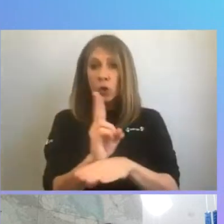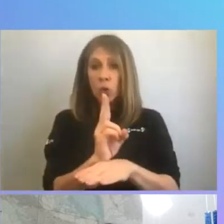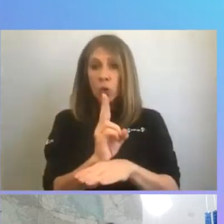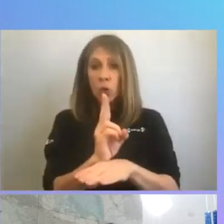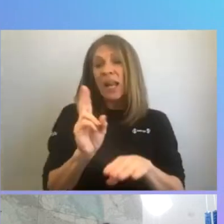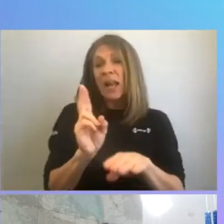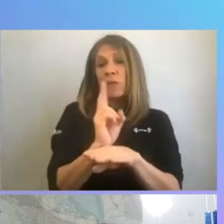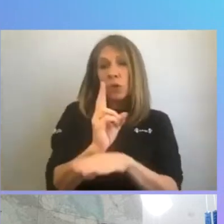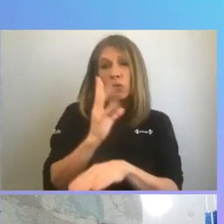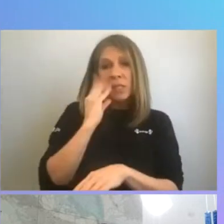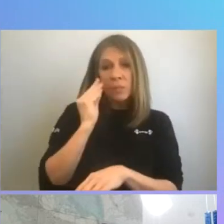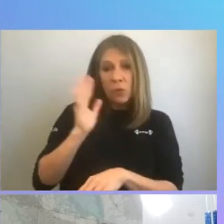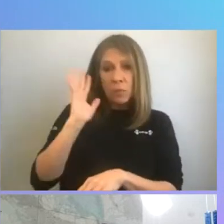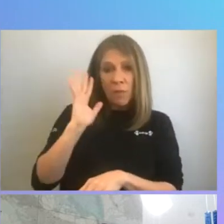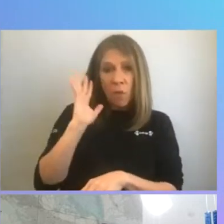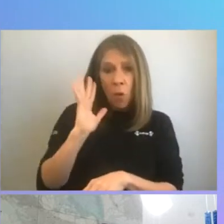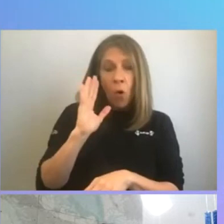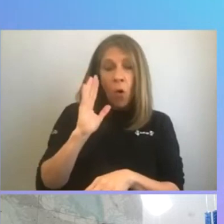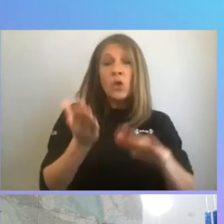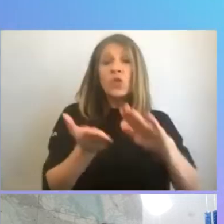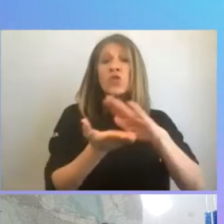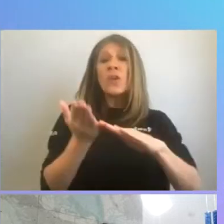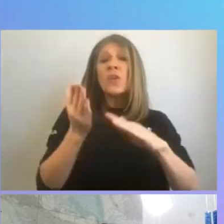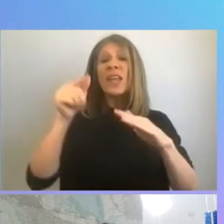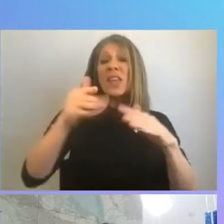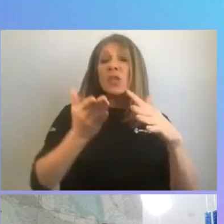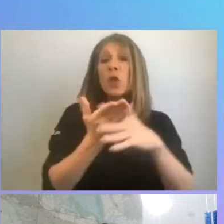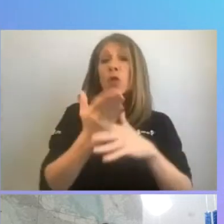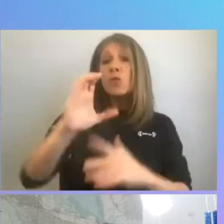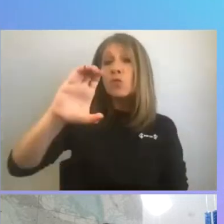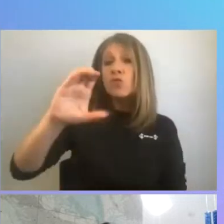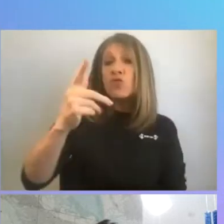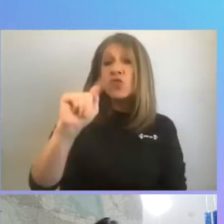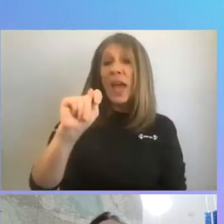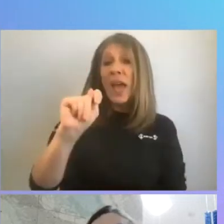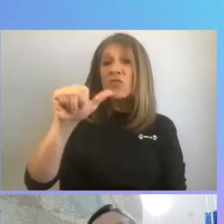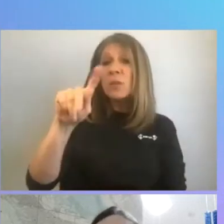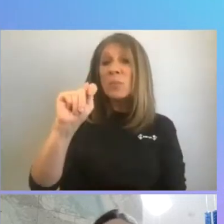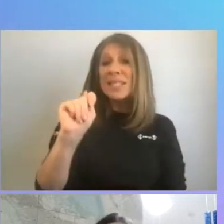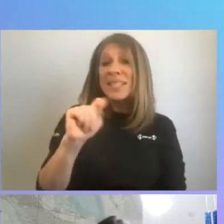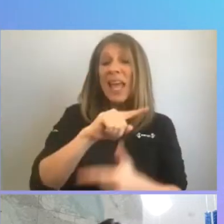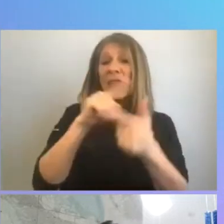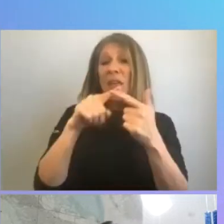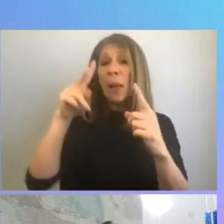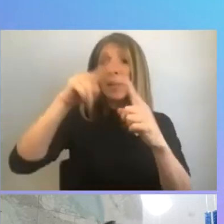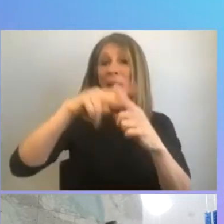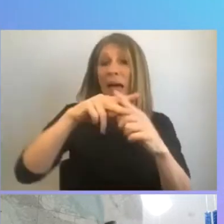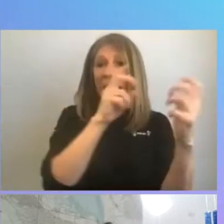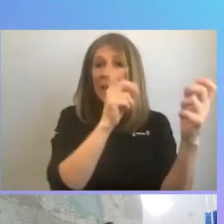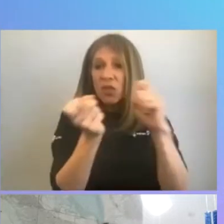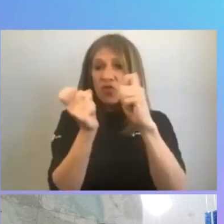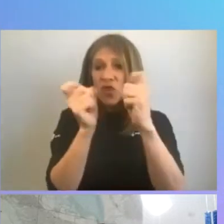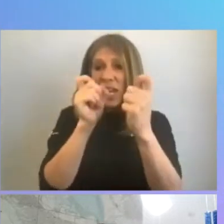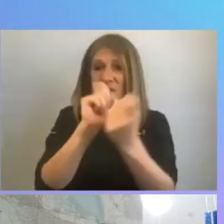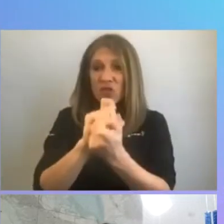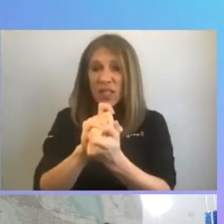previously. Generating this through ChatGPT and then just applying the customizations and the changes, you can do that in like